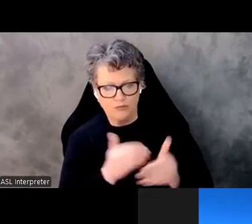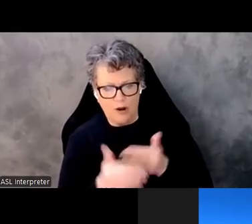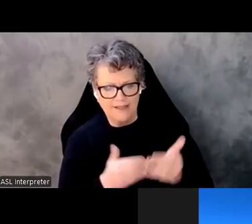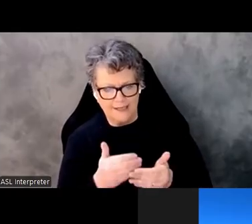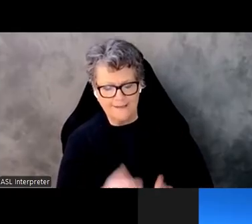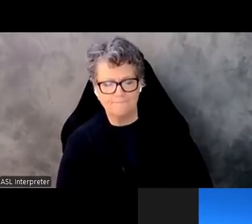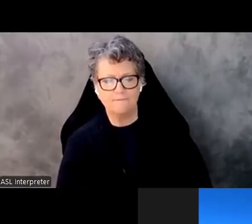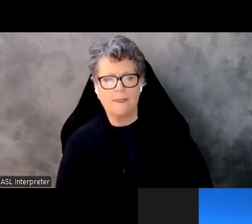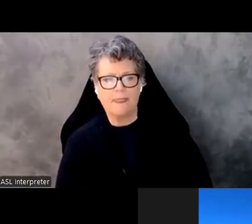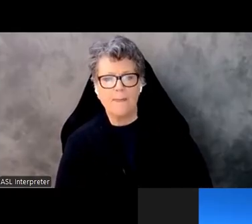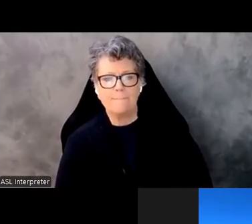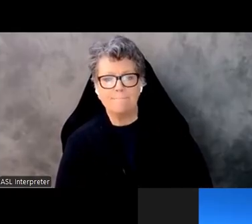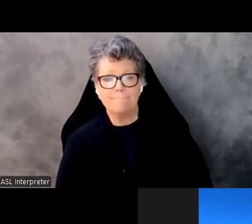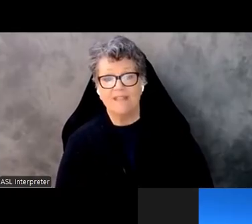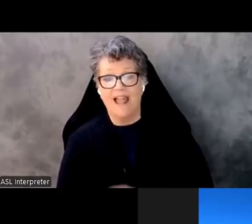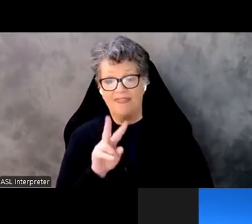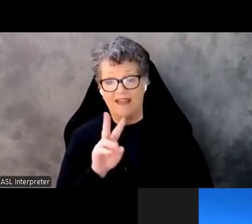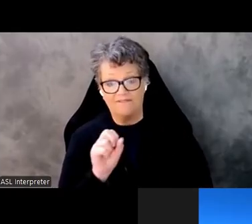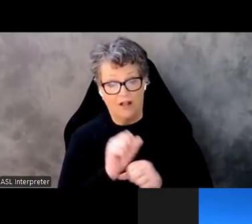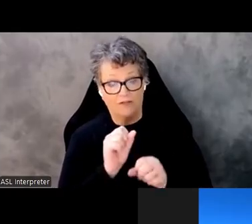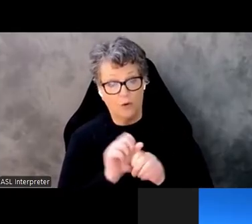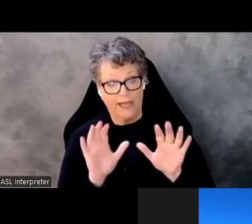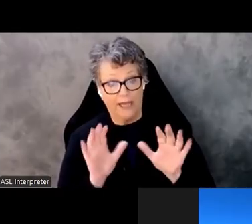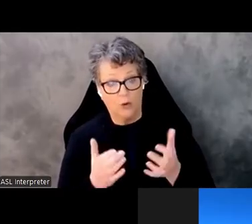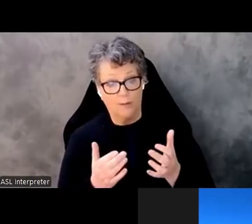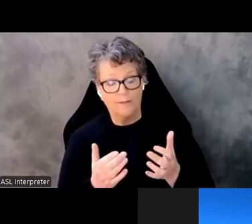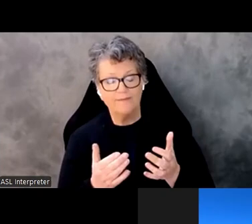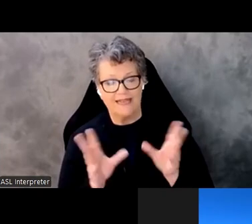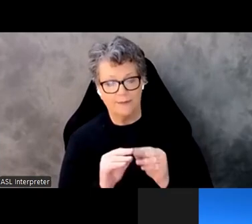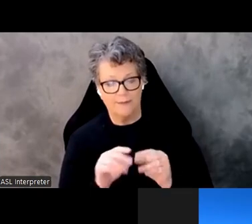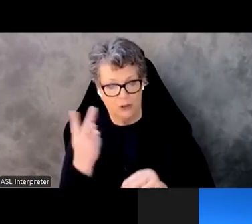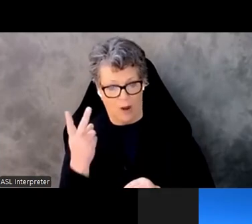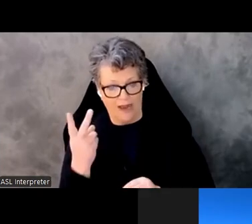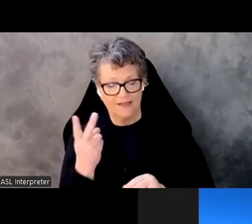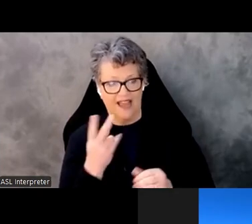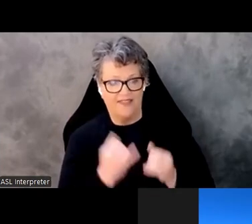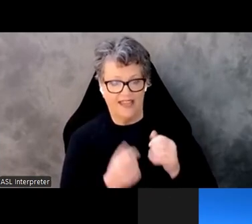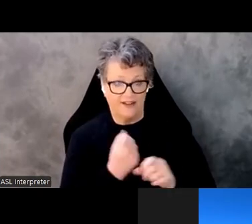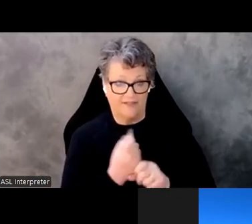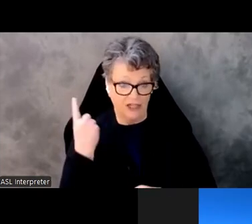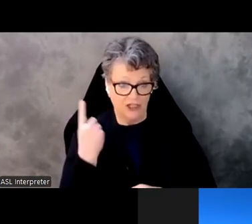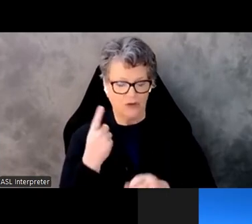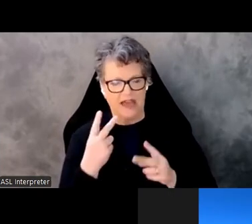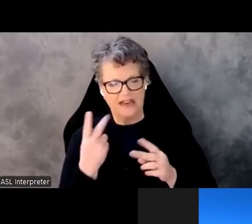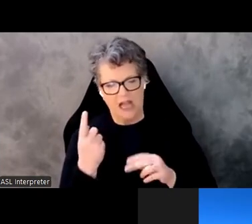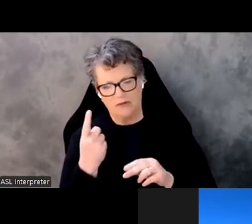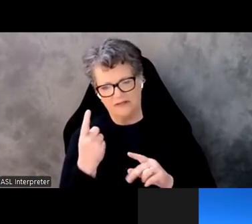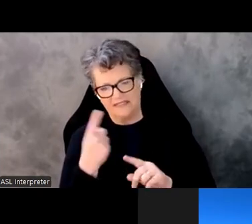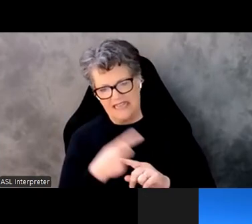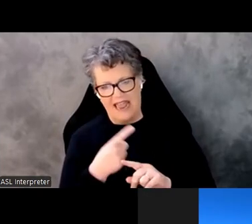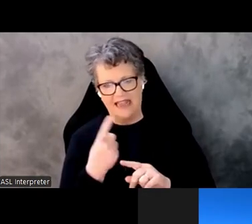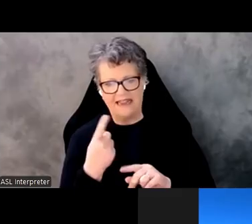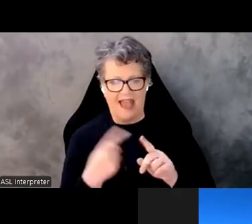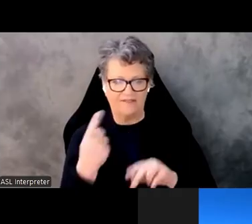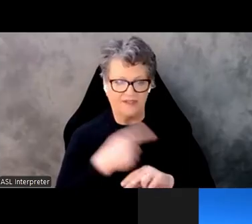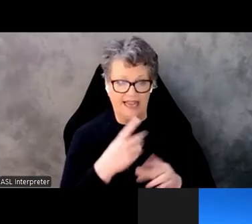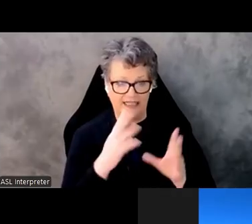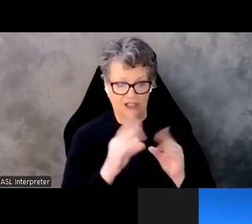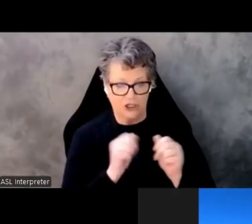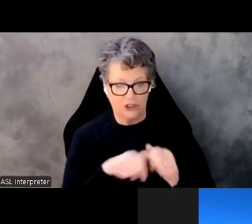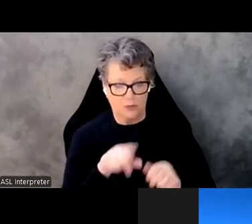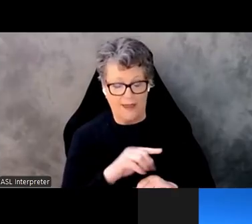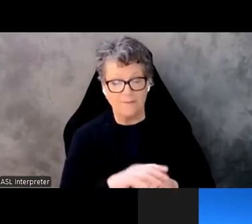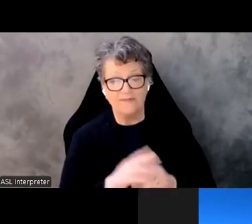them. That valve working group has met twice at the end of last year. We had a couple day or half-day sessions with them. And